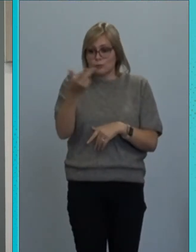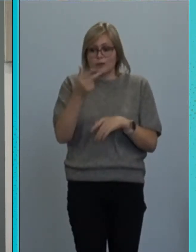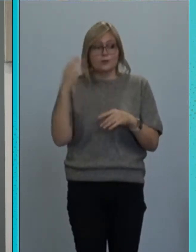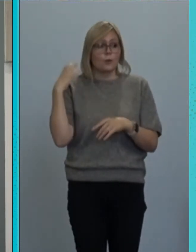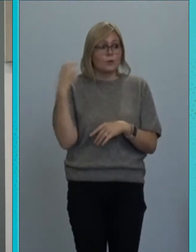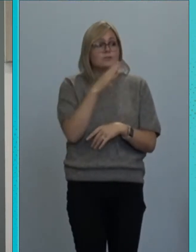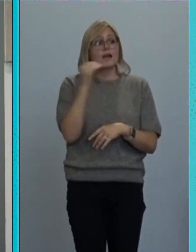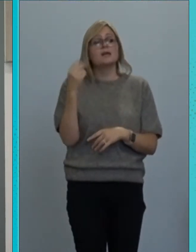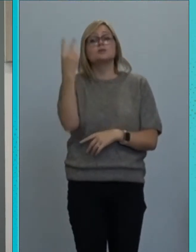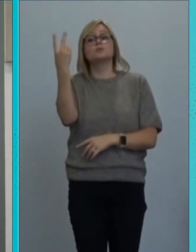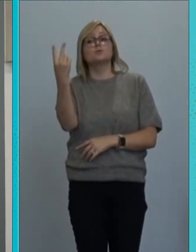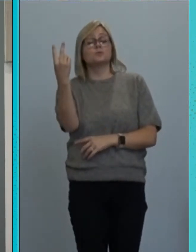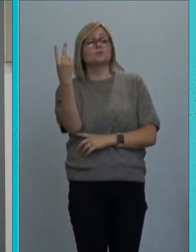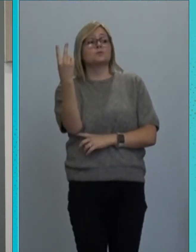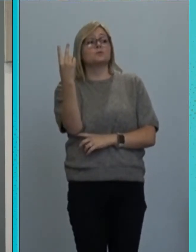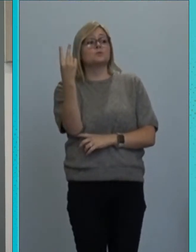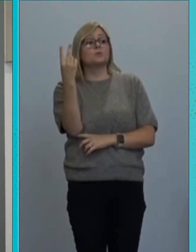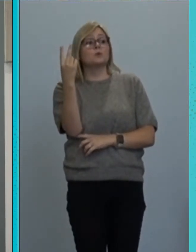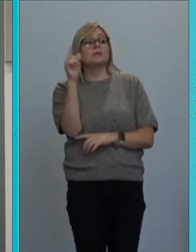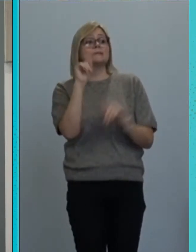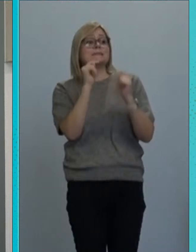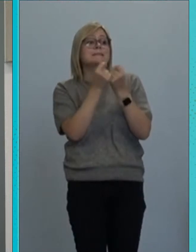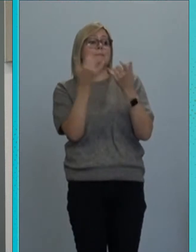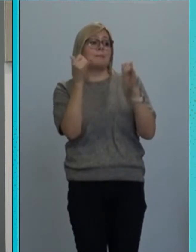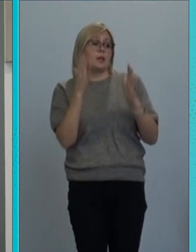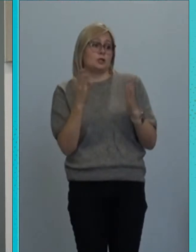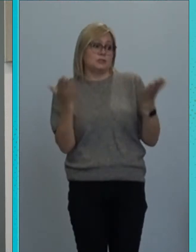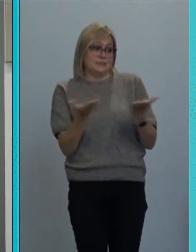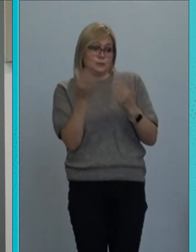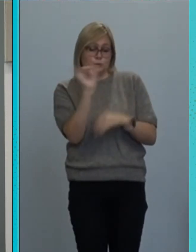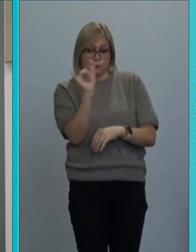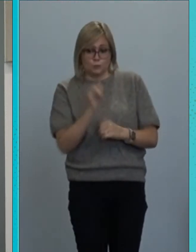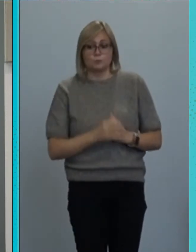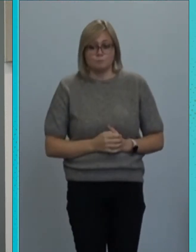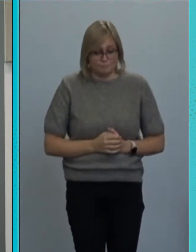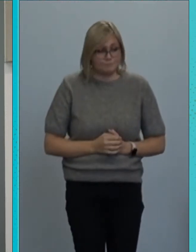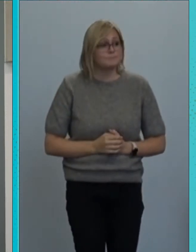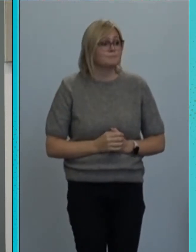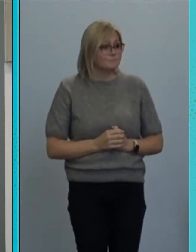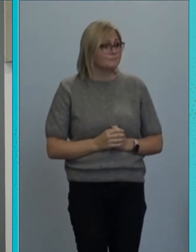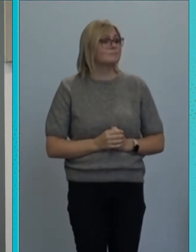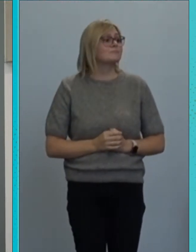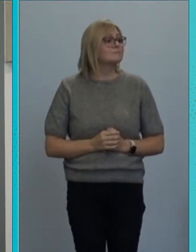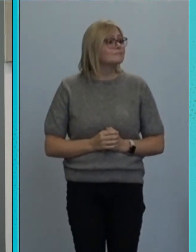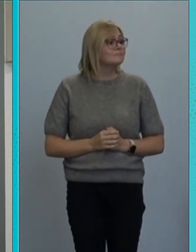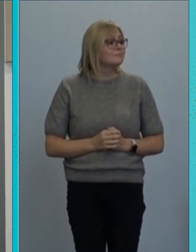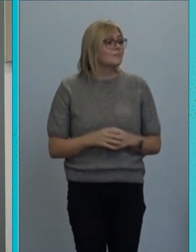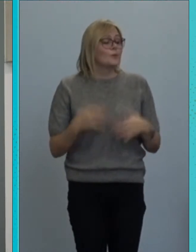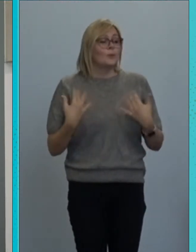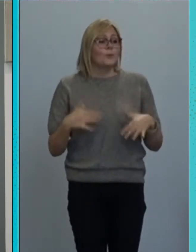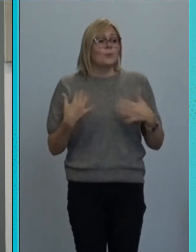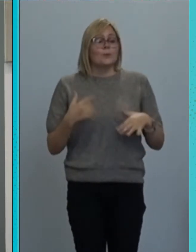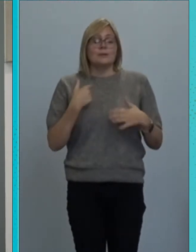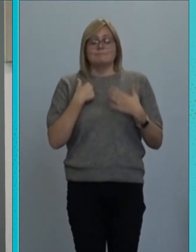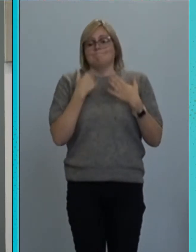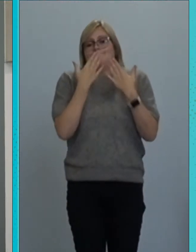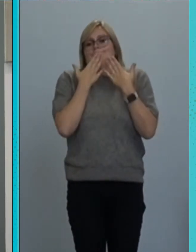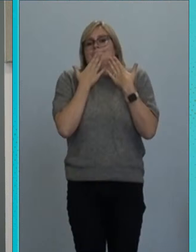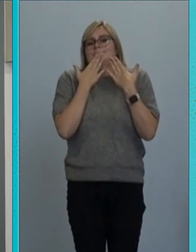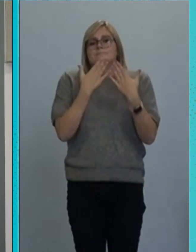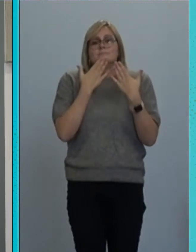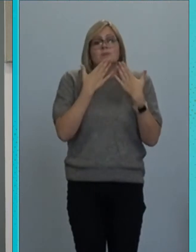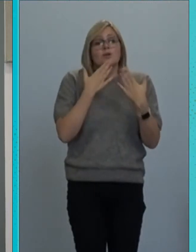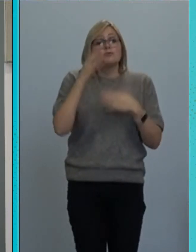and that we have 2 team members here as well. I'm very grateful